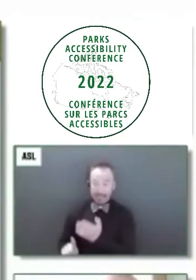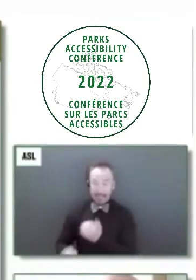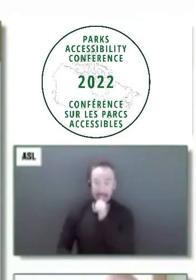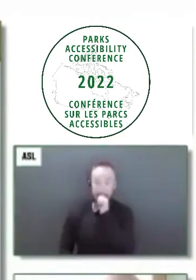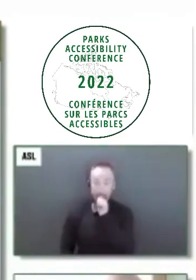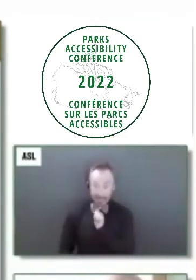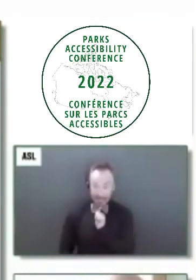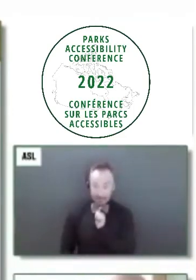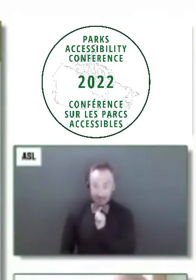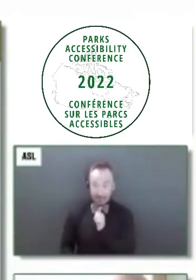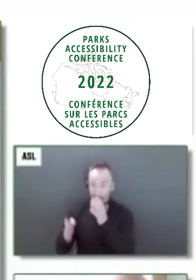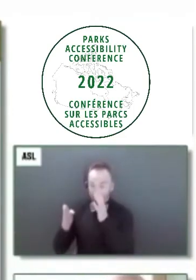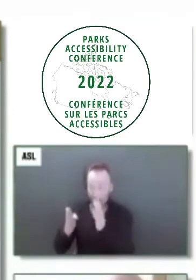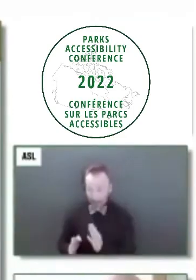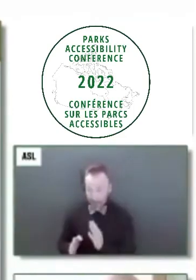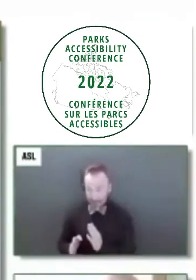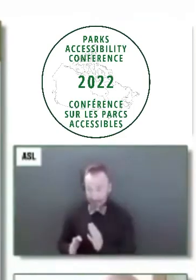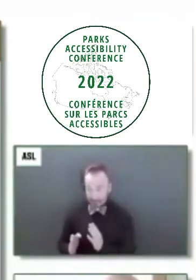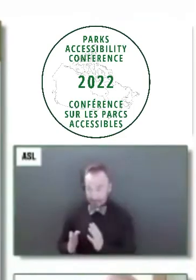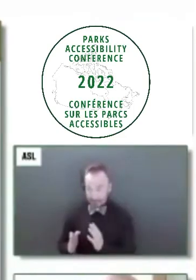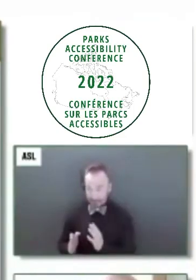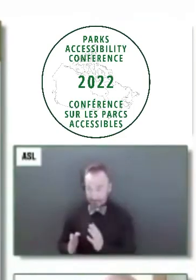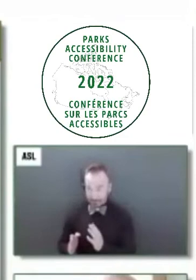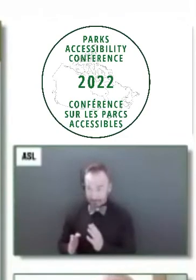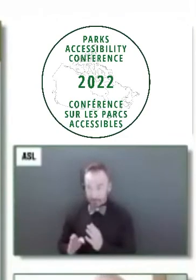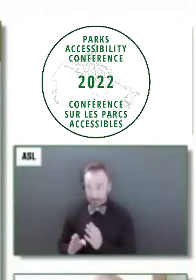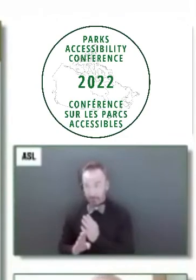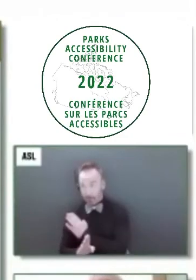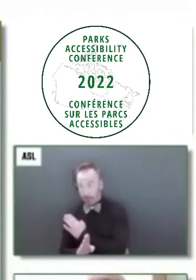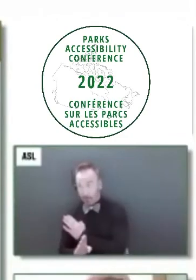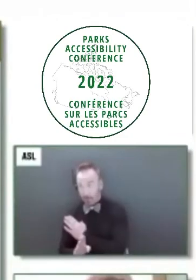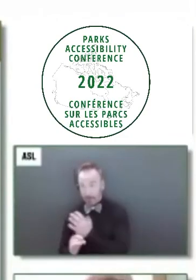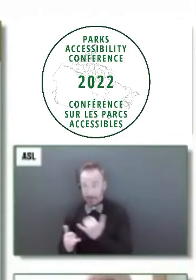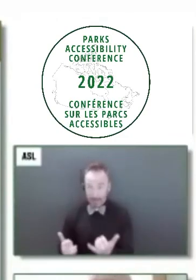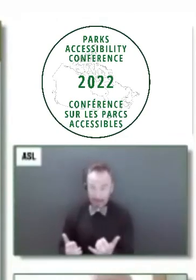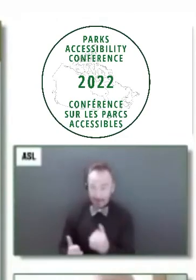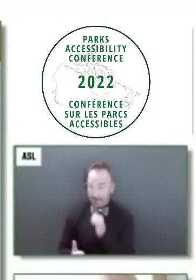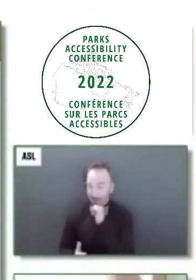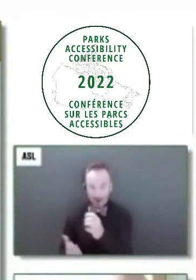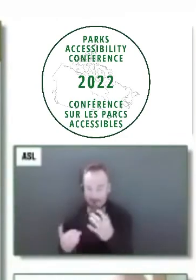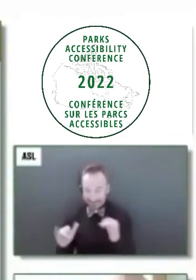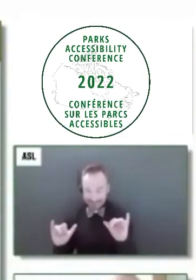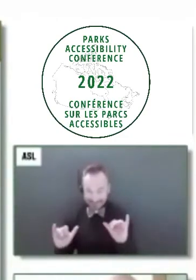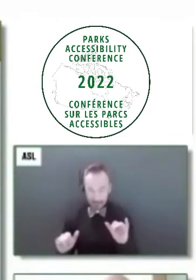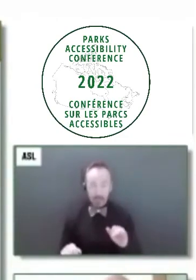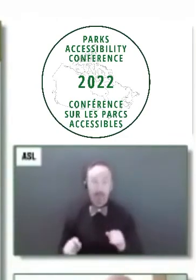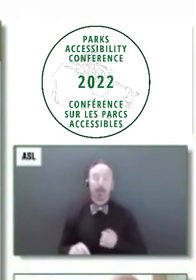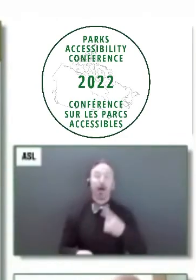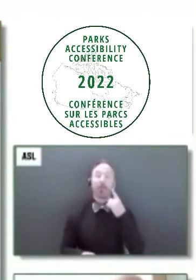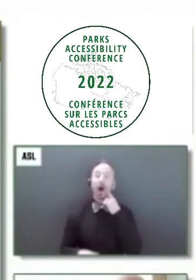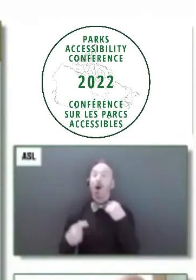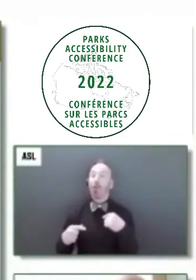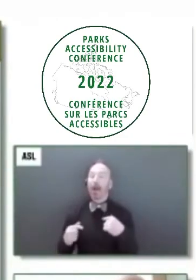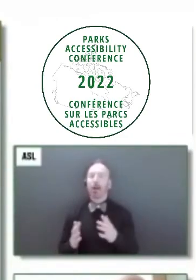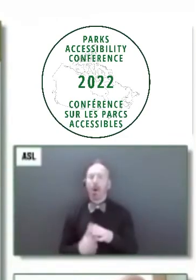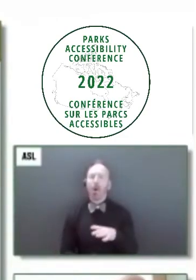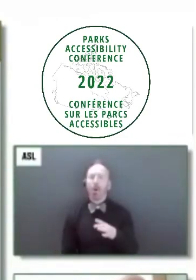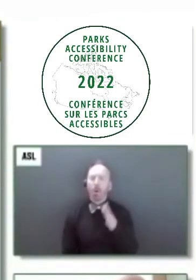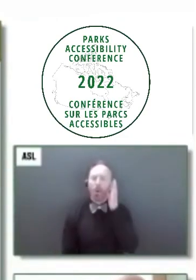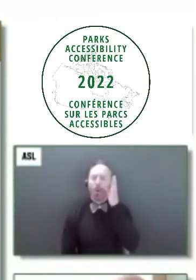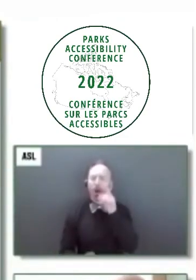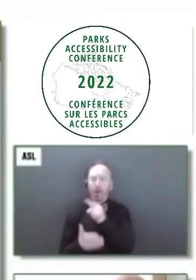So when Paul asked him when he wanted to go on this hike, he said, "Oh, on the weekend will be fine." And so the